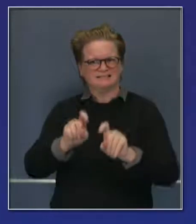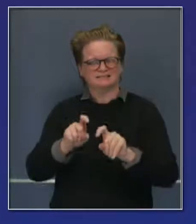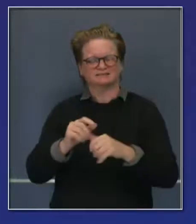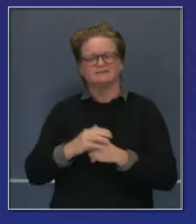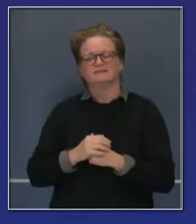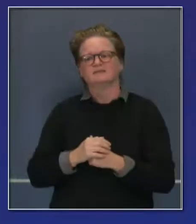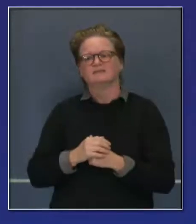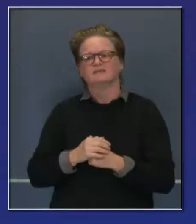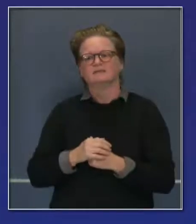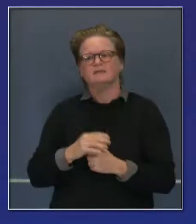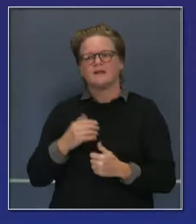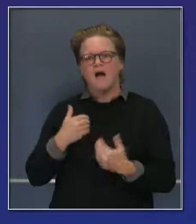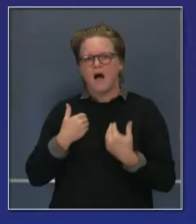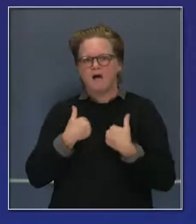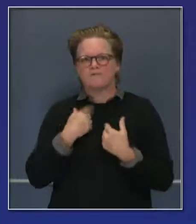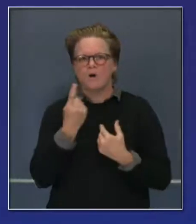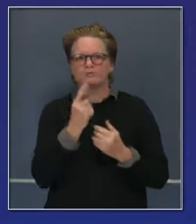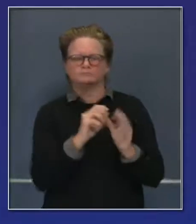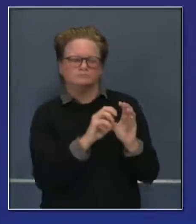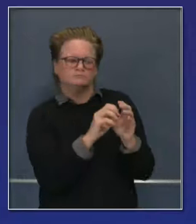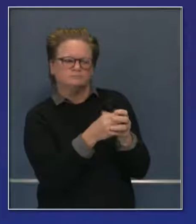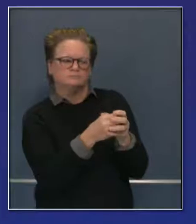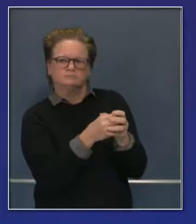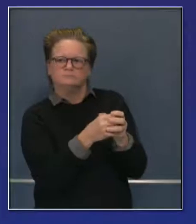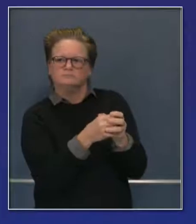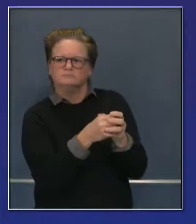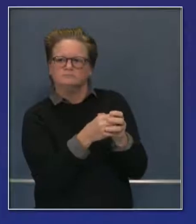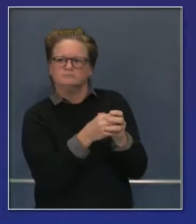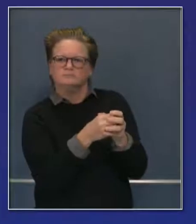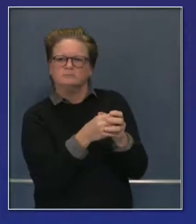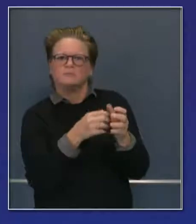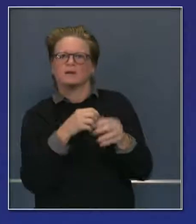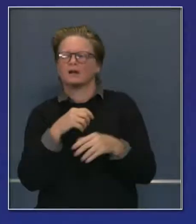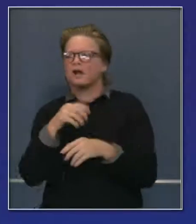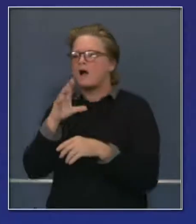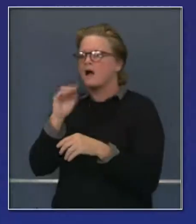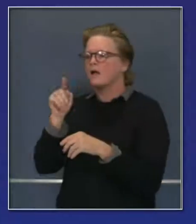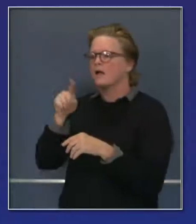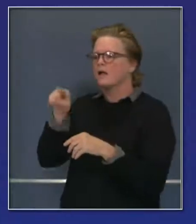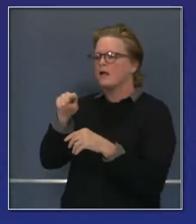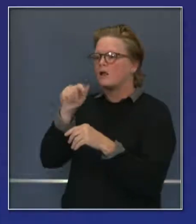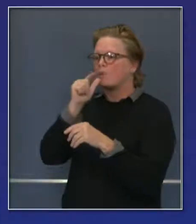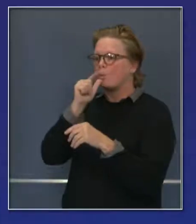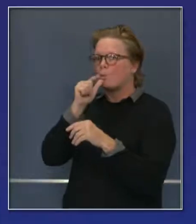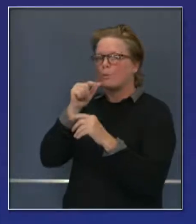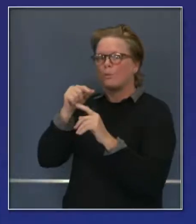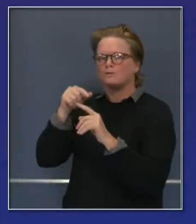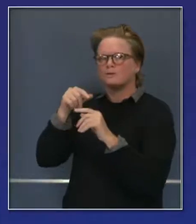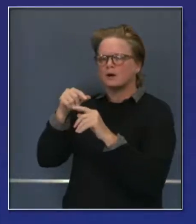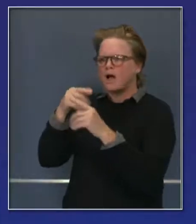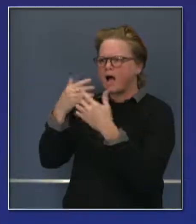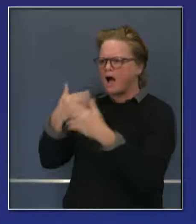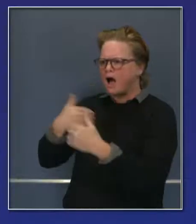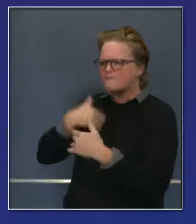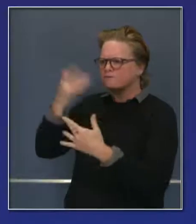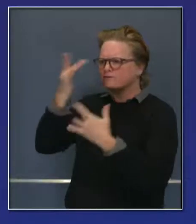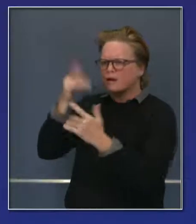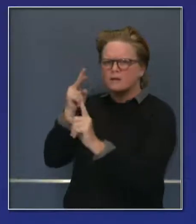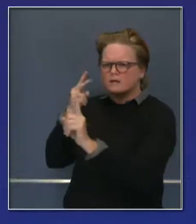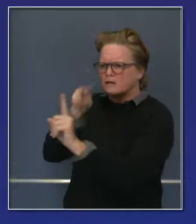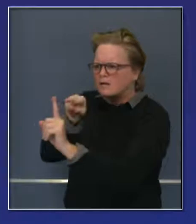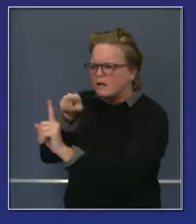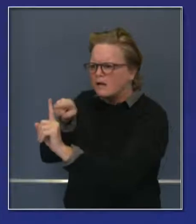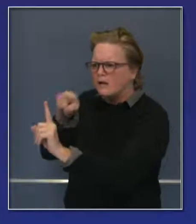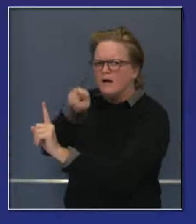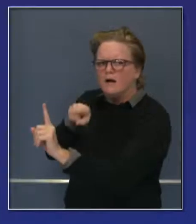quarantine that's also got to be even more precise and more effective as we move through these